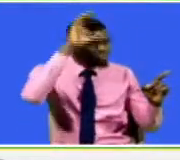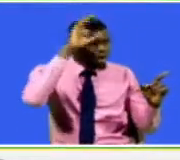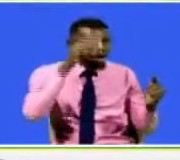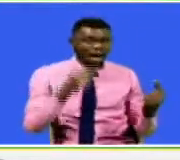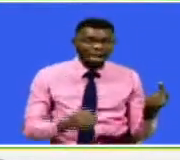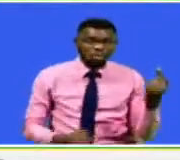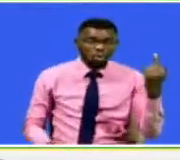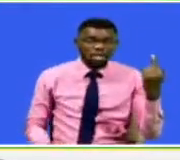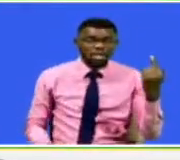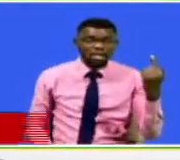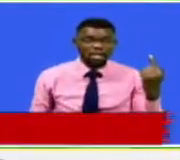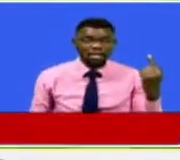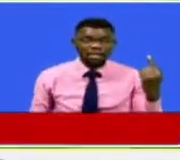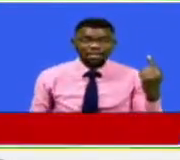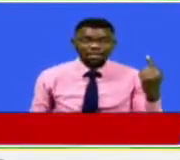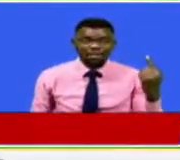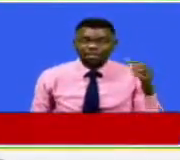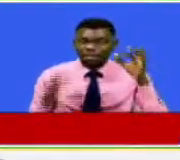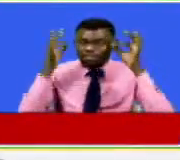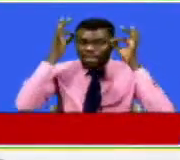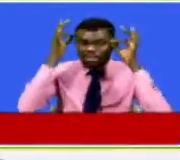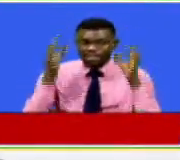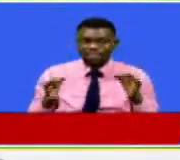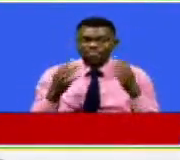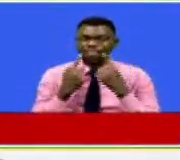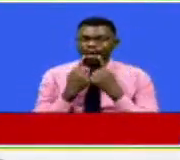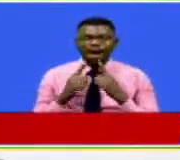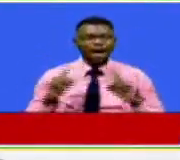alone decided to pronounce himself